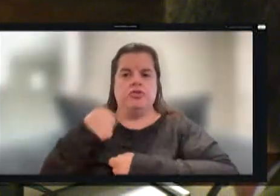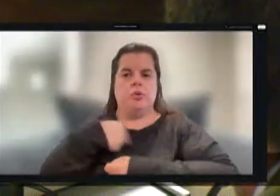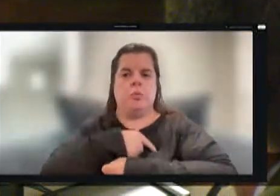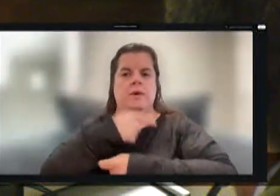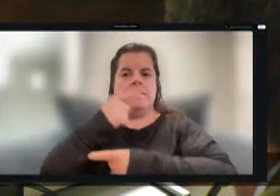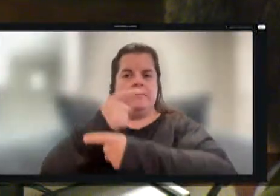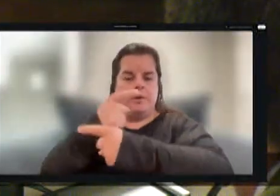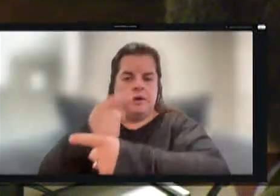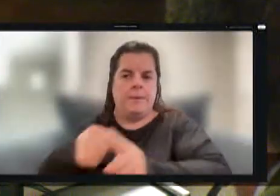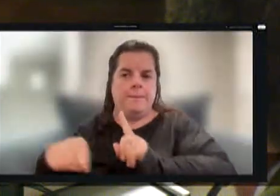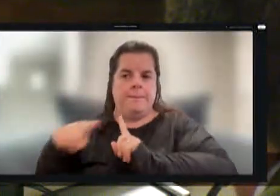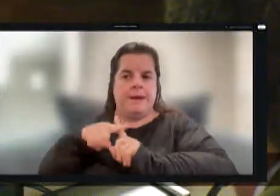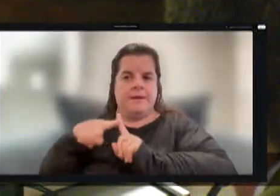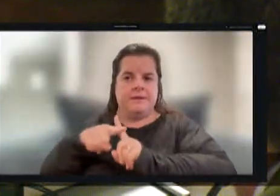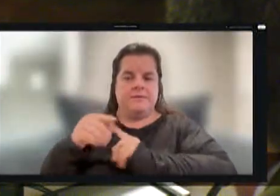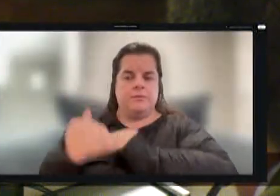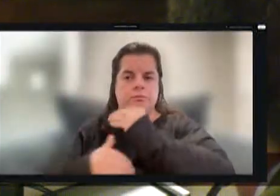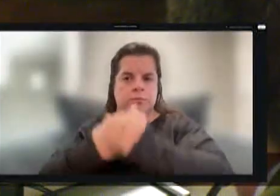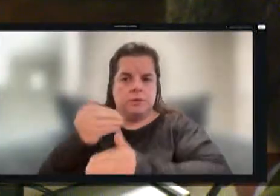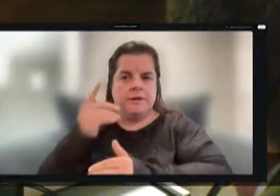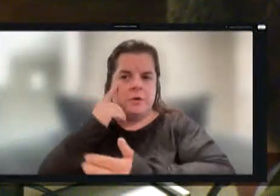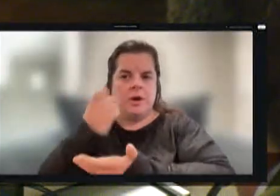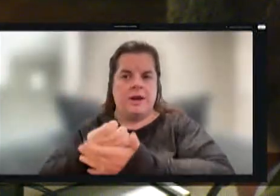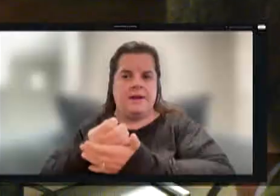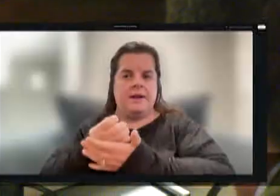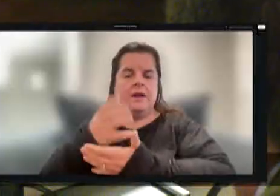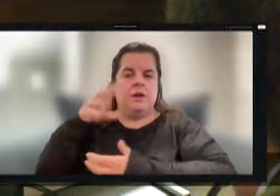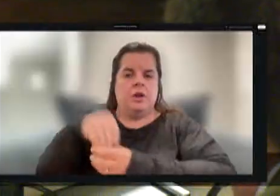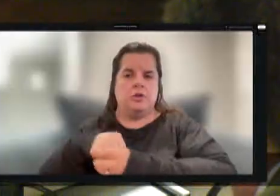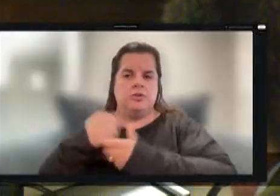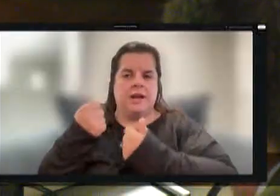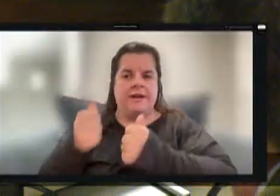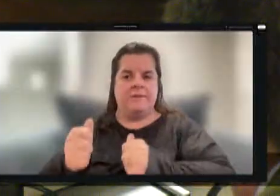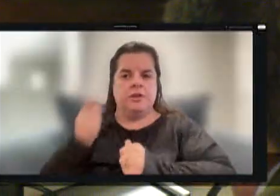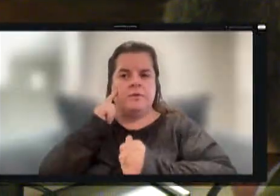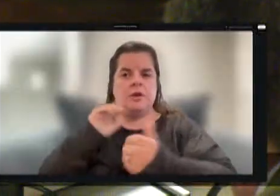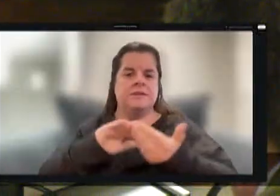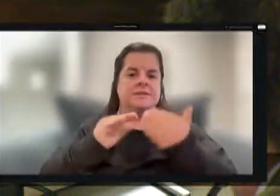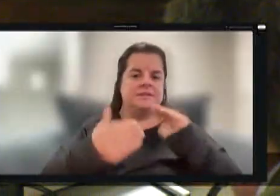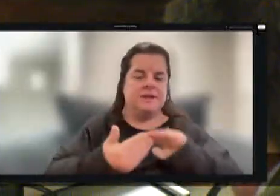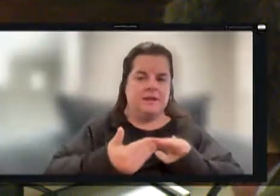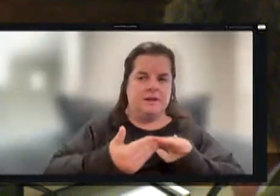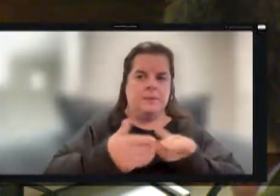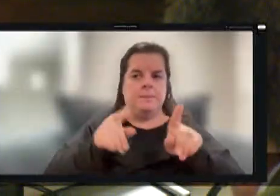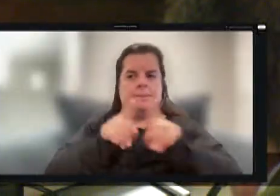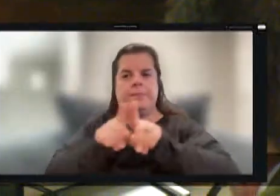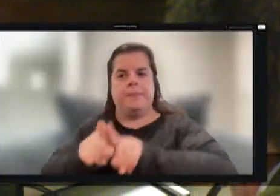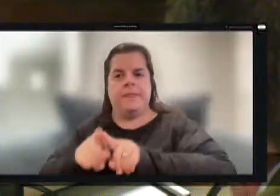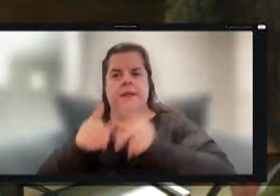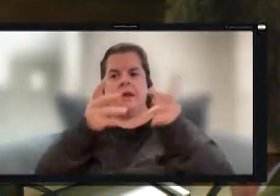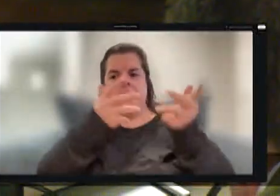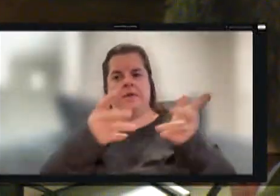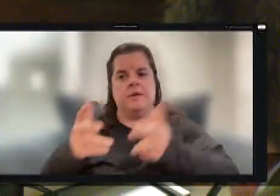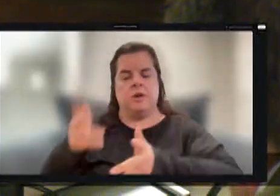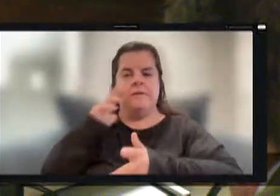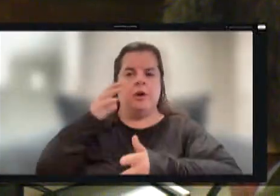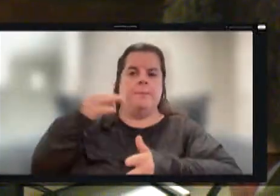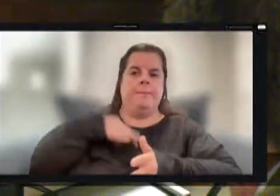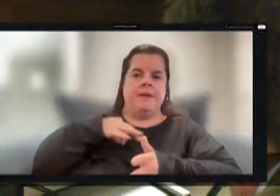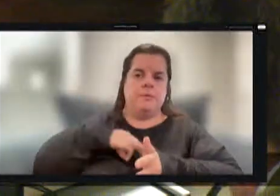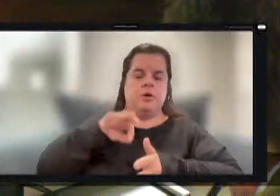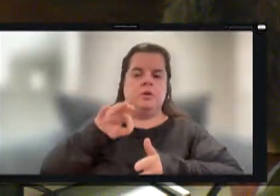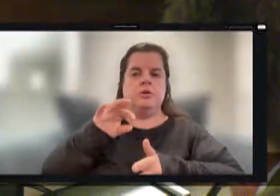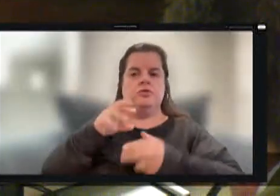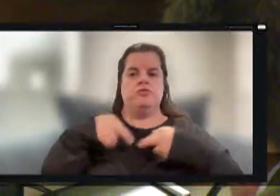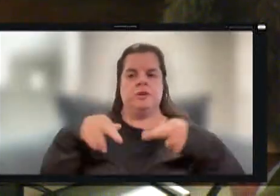proactive steps to protect economic inclusion efforts here as a city, along with completing the Pittsburgh Regional Disparity Study. As I